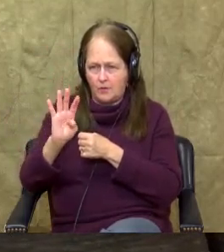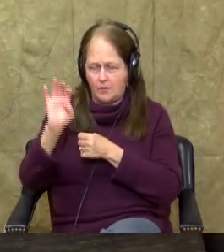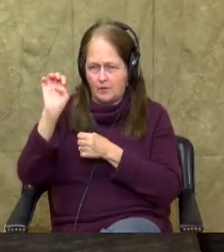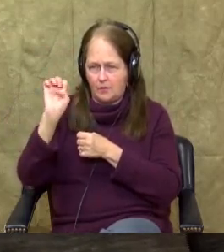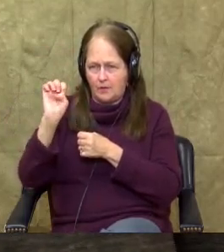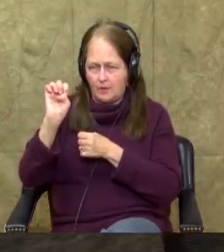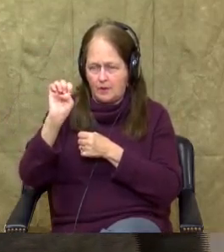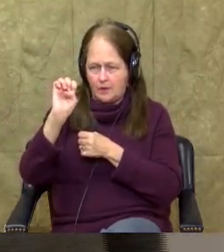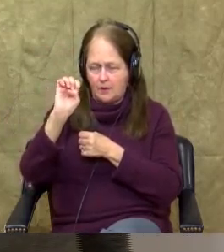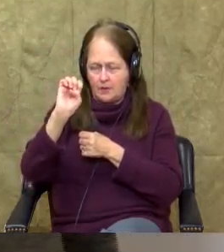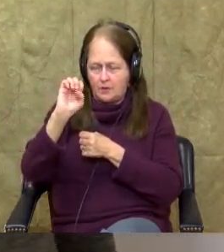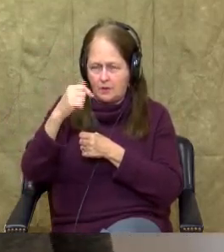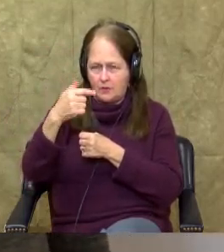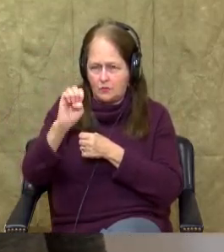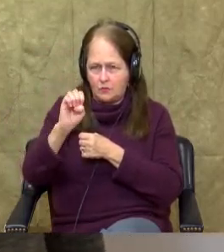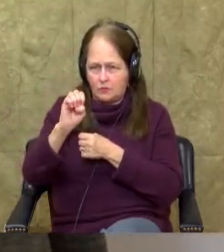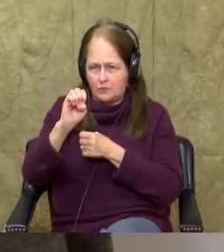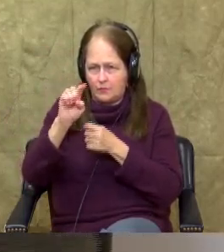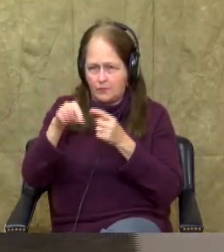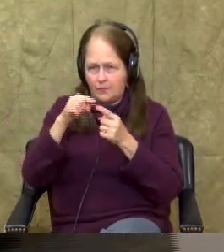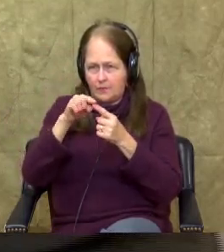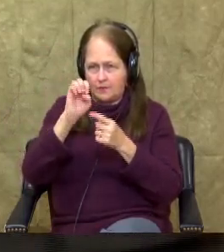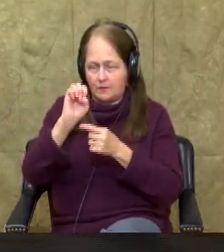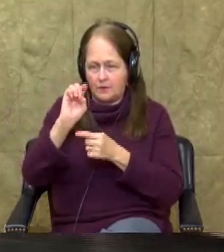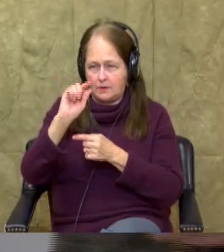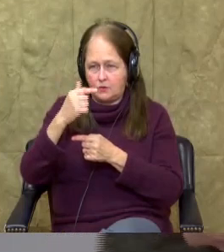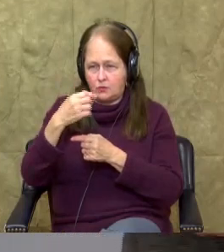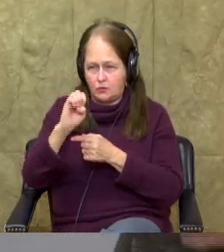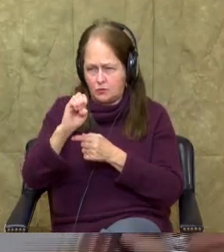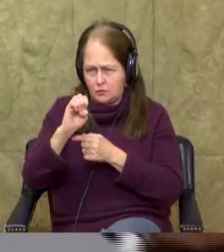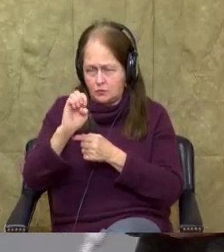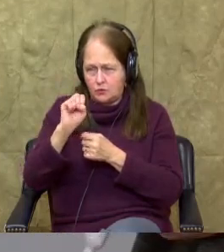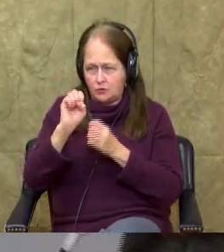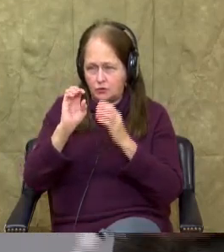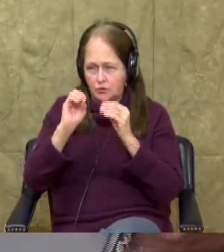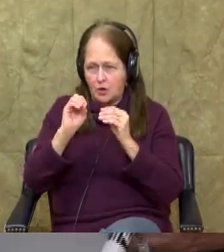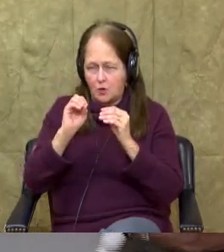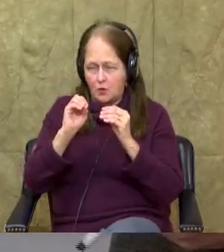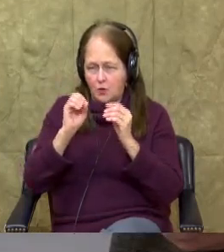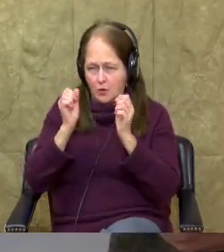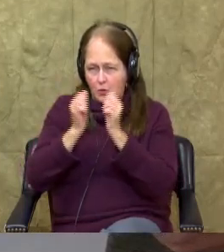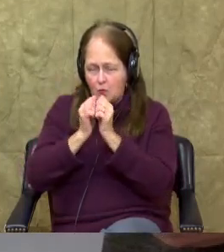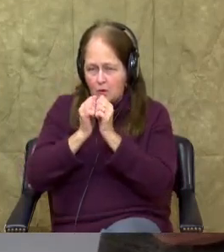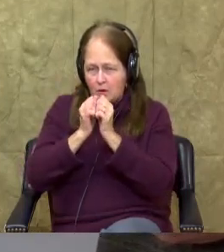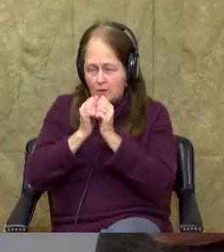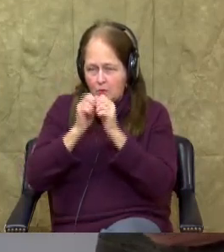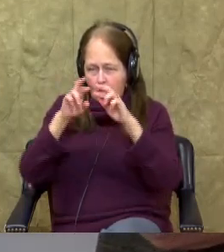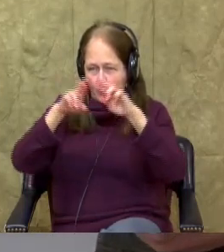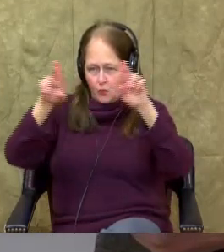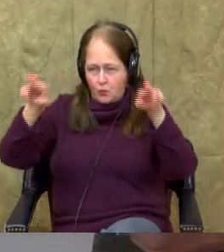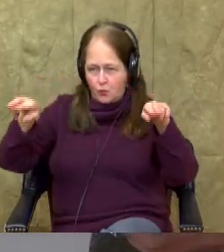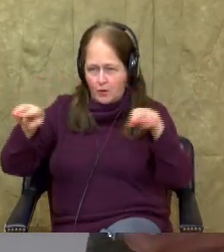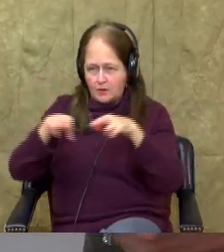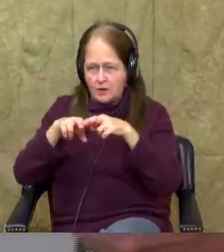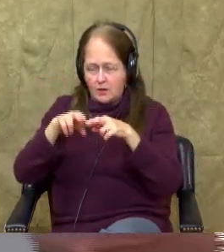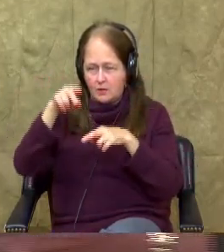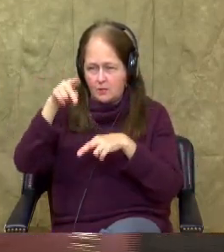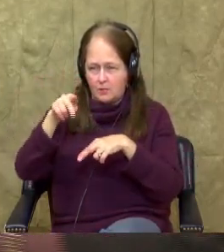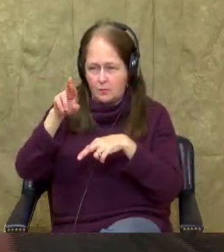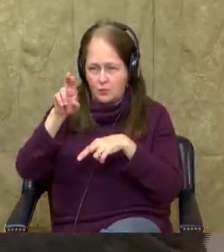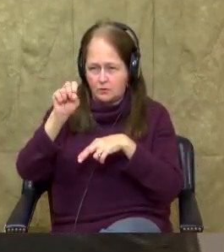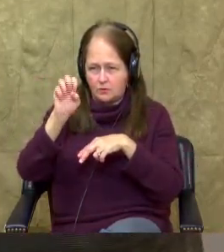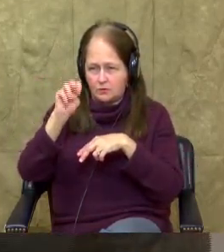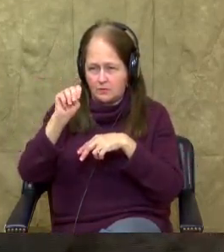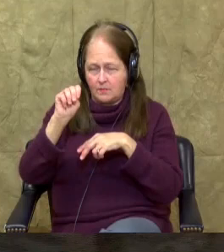edge, and then this is an edge. So with a rectangular prism, you